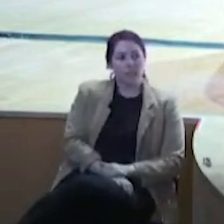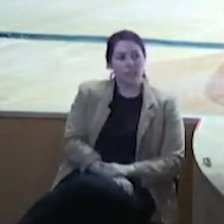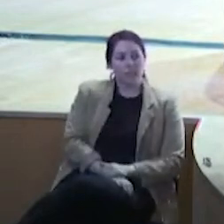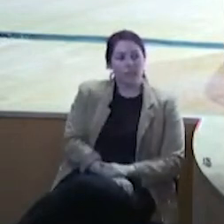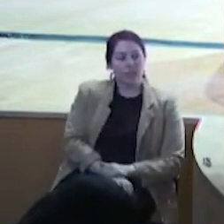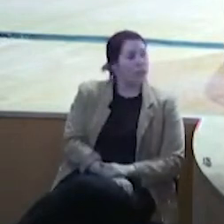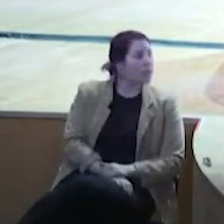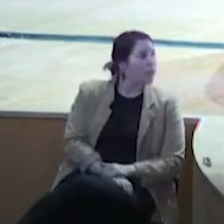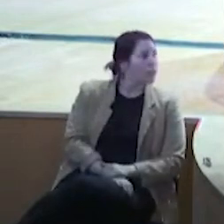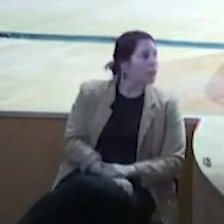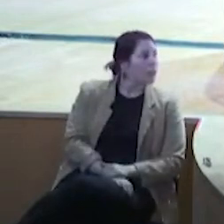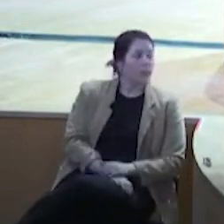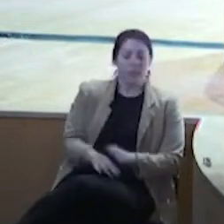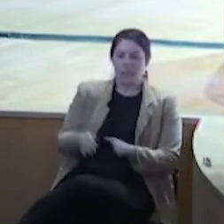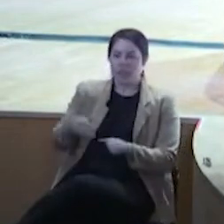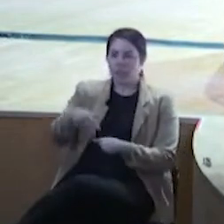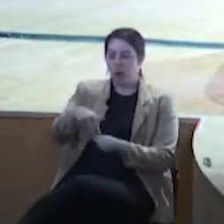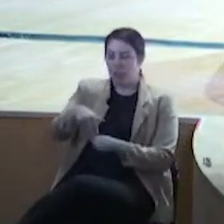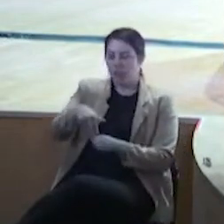into California.